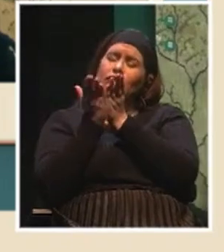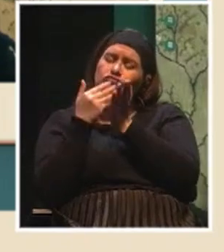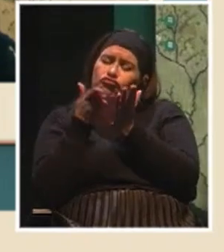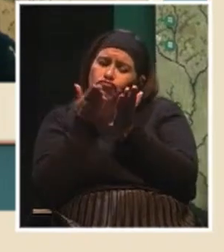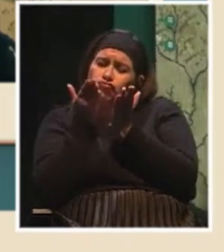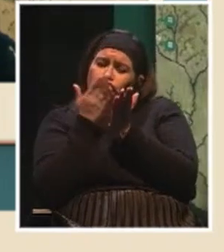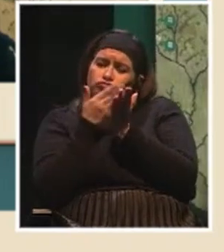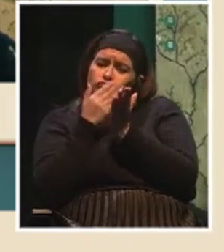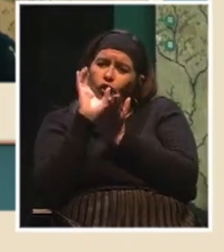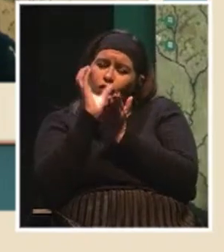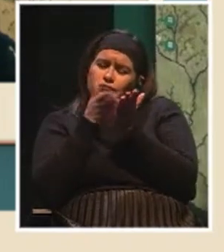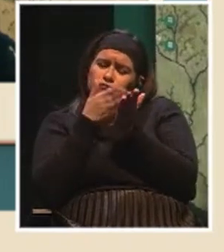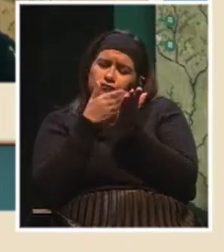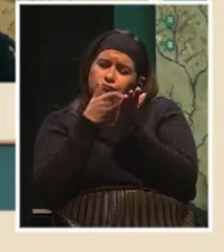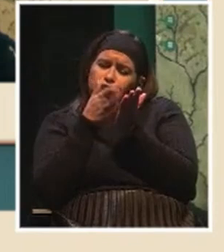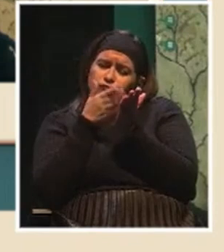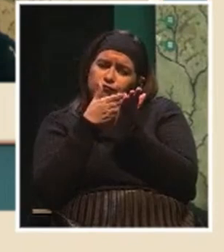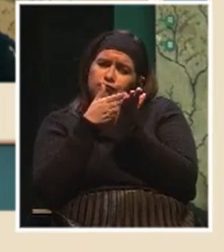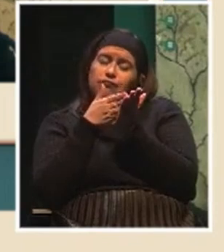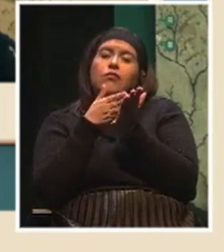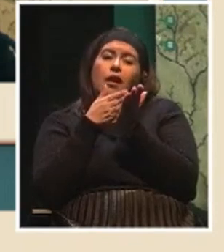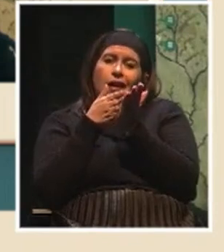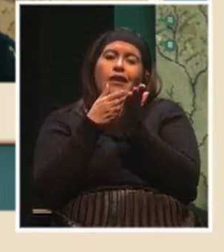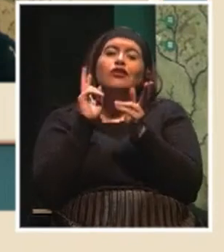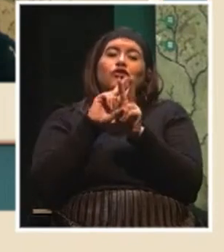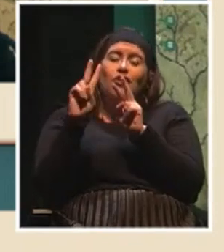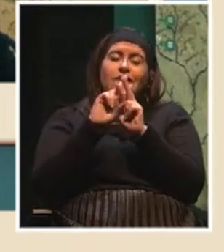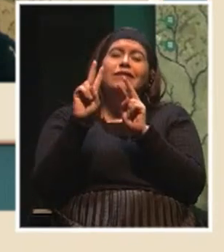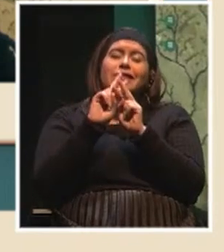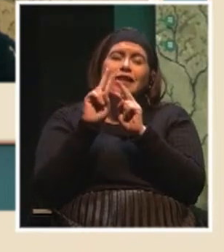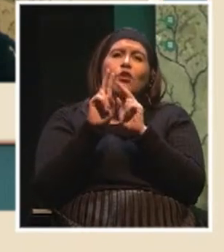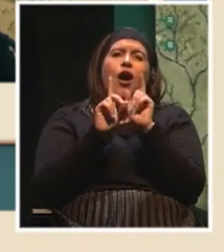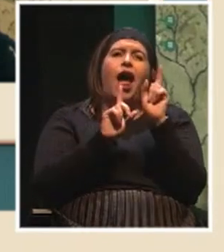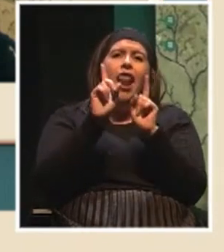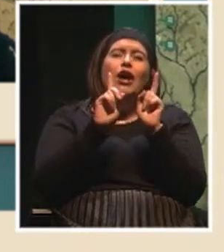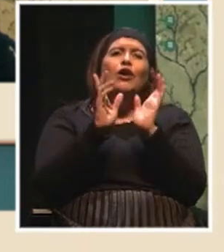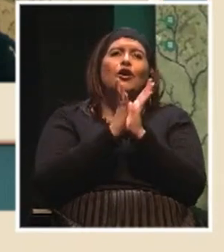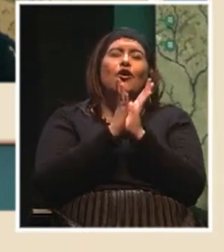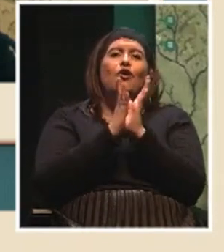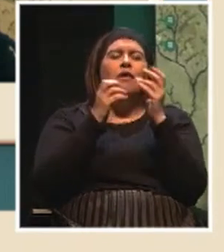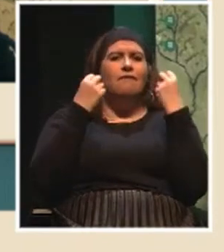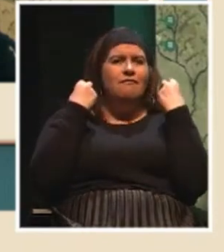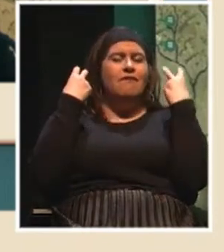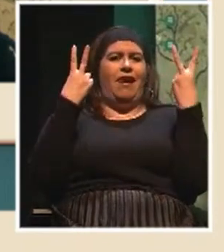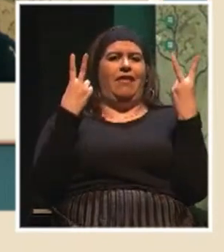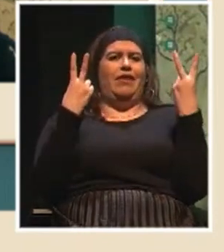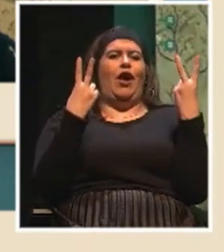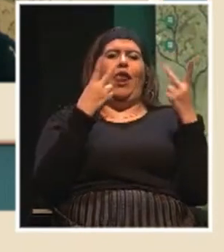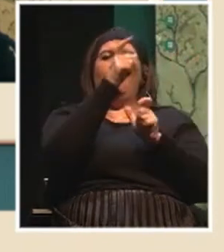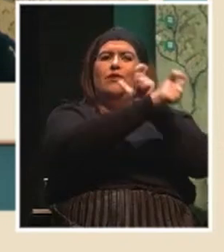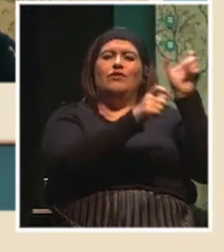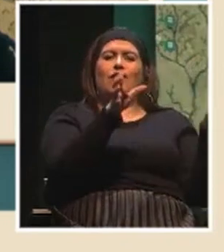an audacious kind of thing within HBO marketing at that time. We had to